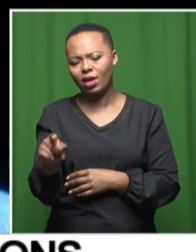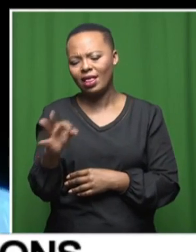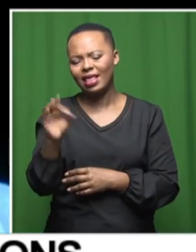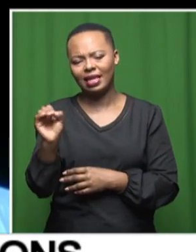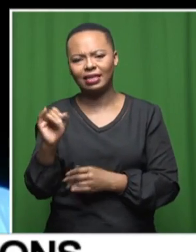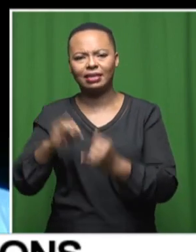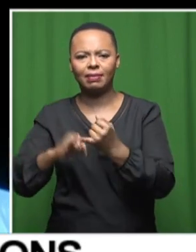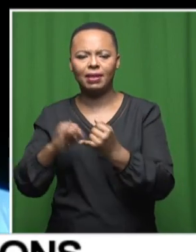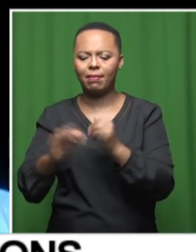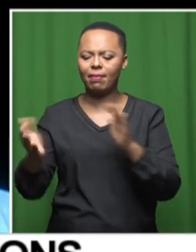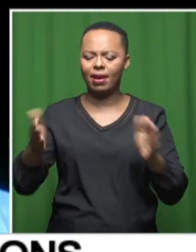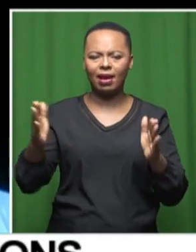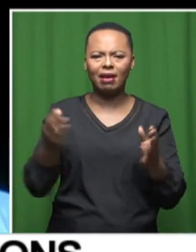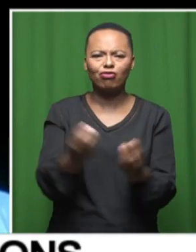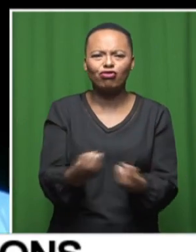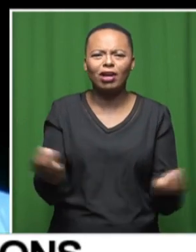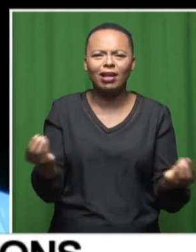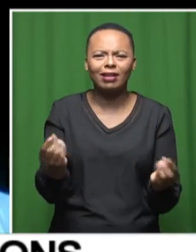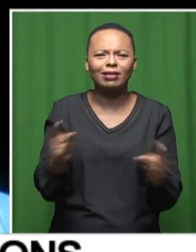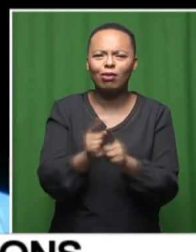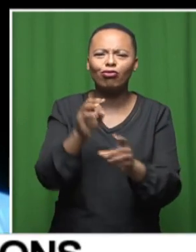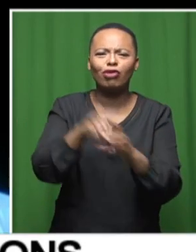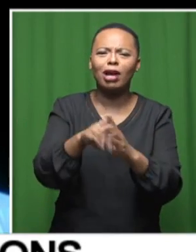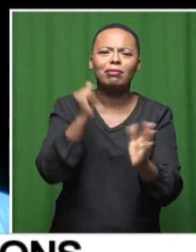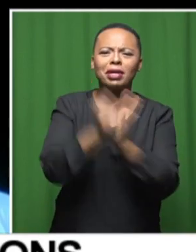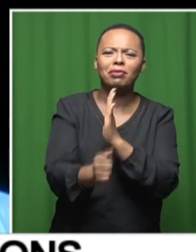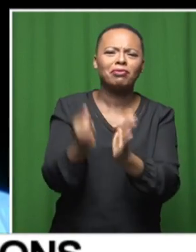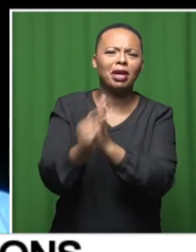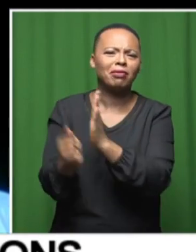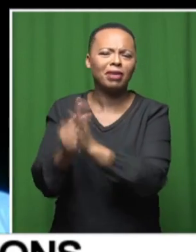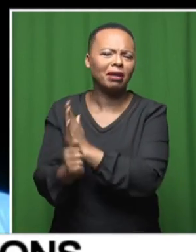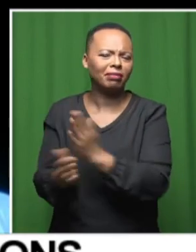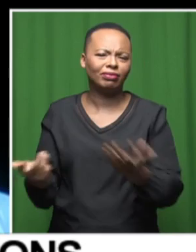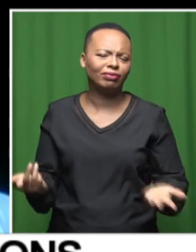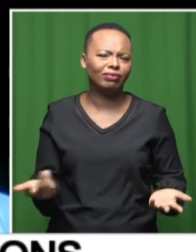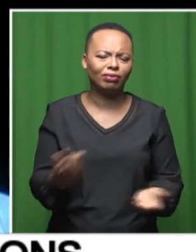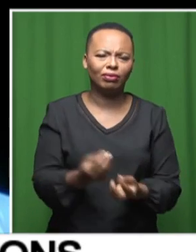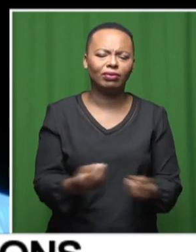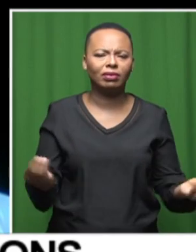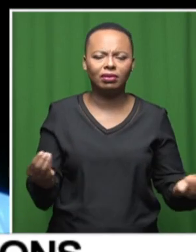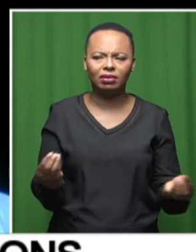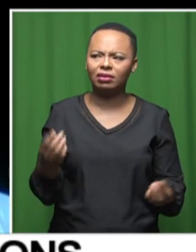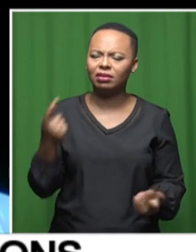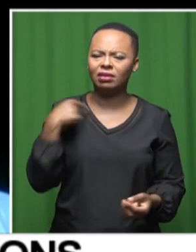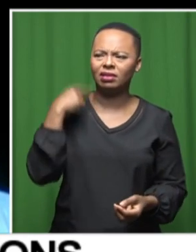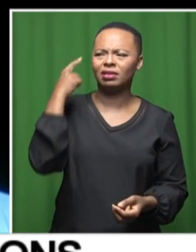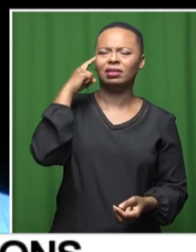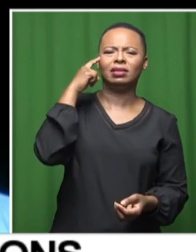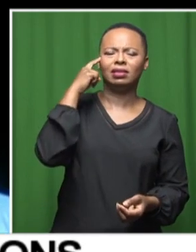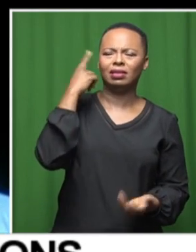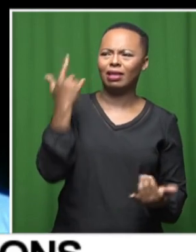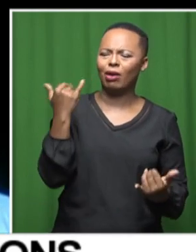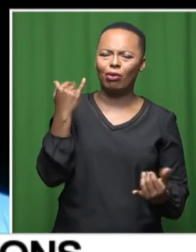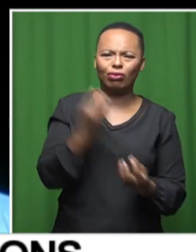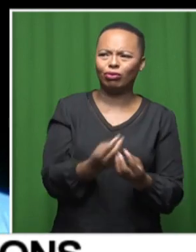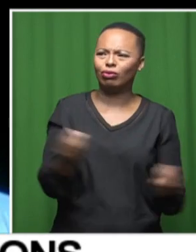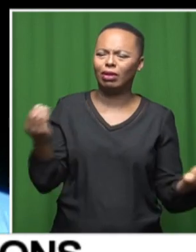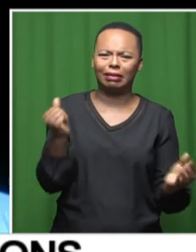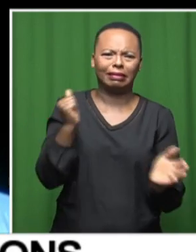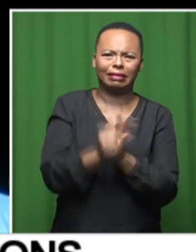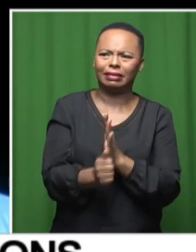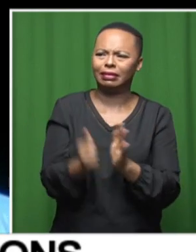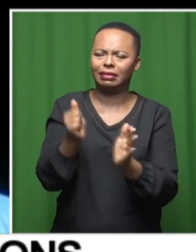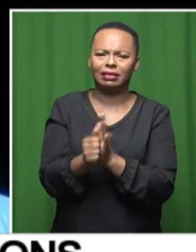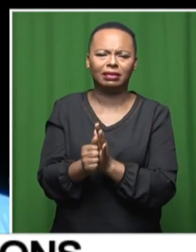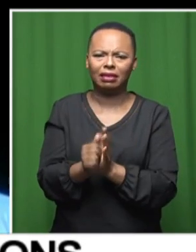of September. Again, the mind boggles. How do we kill that many children in our